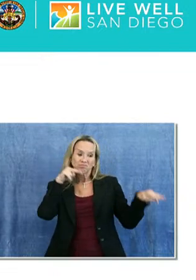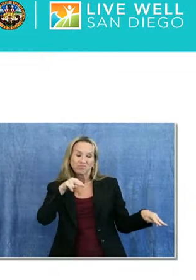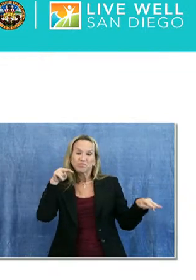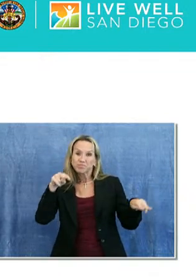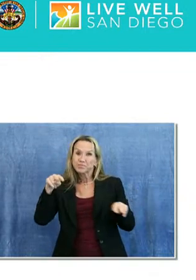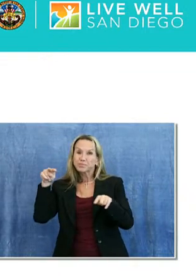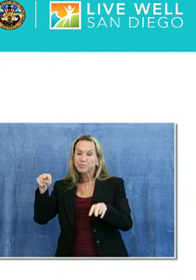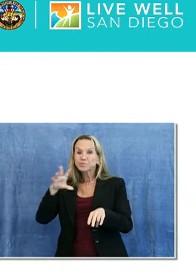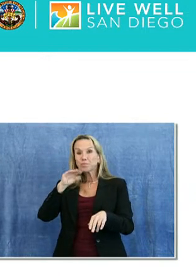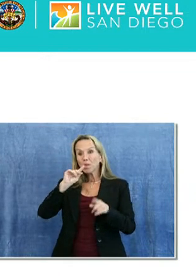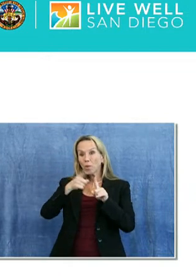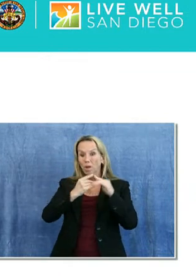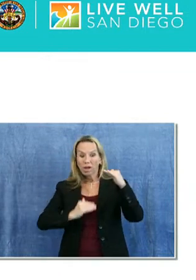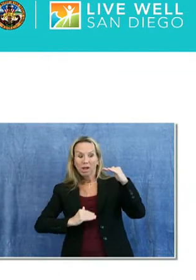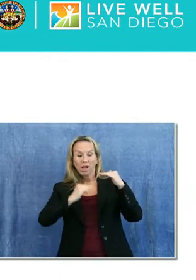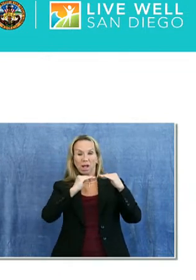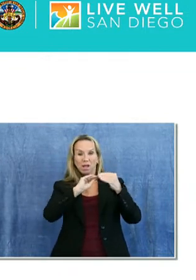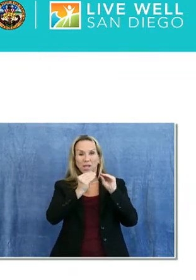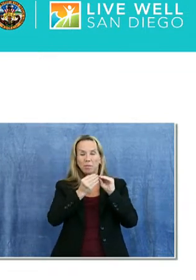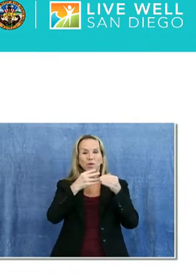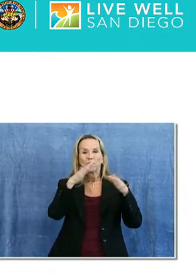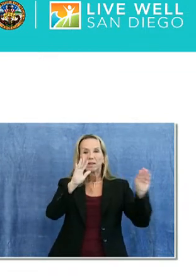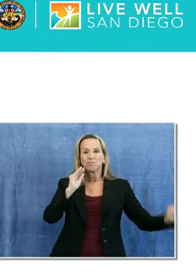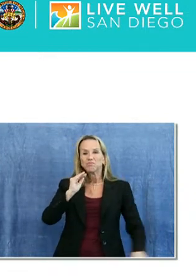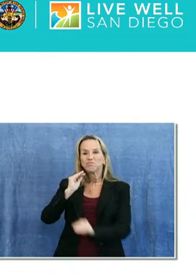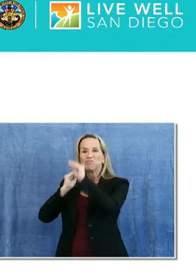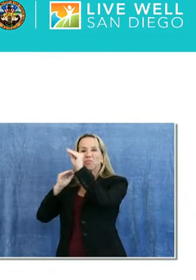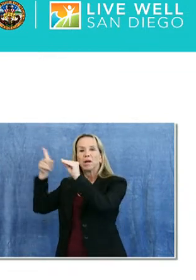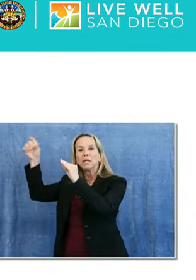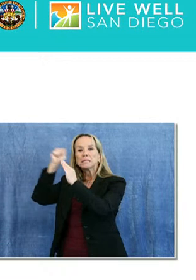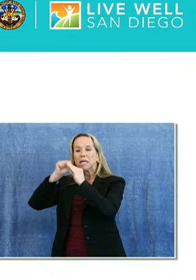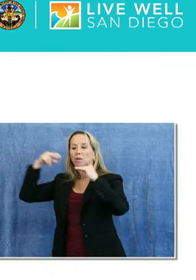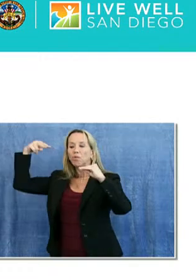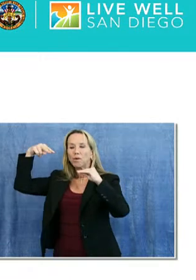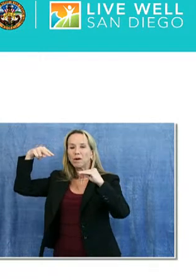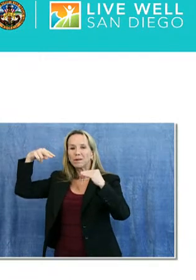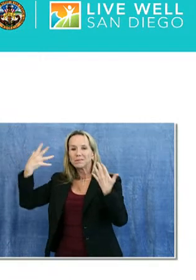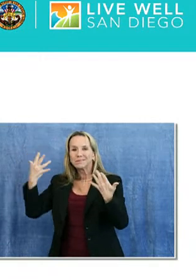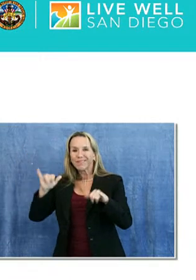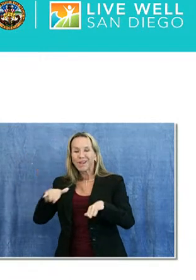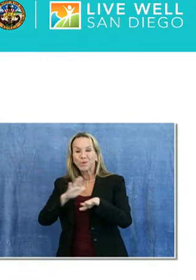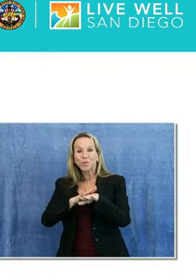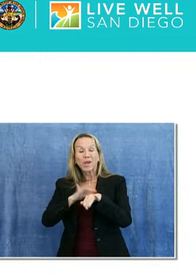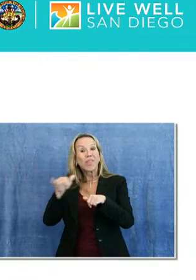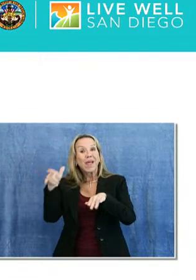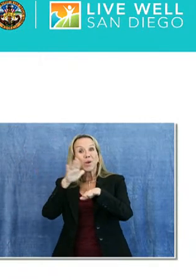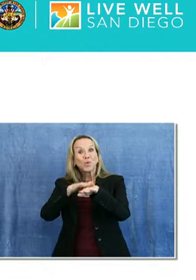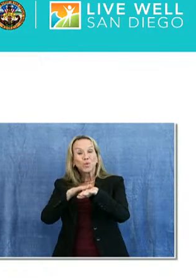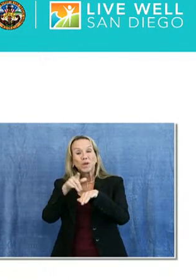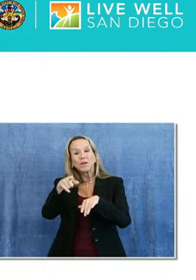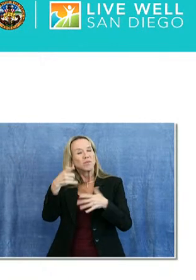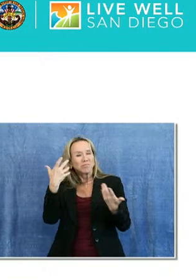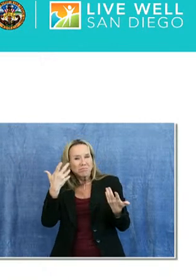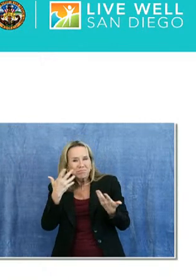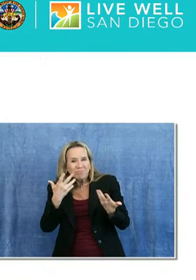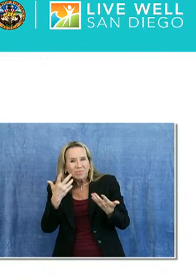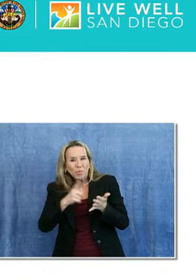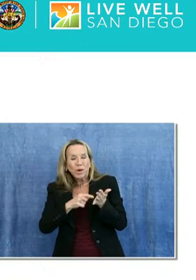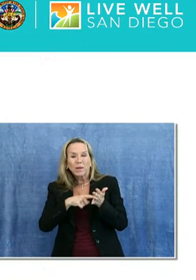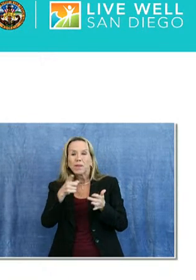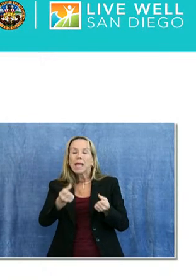on the state's county monitoring list. This trigger reflects the rate of cases